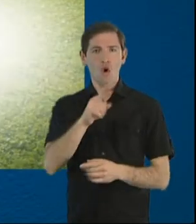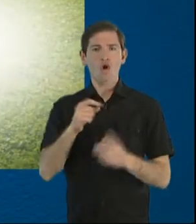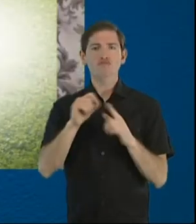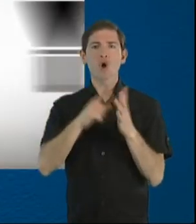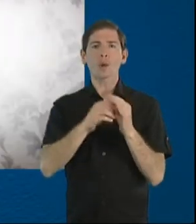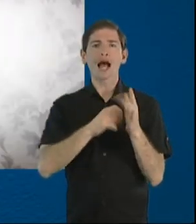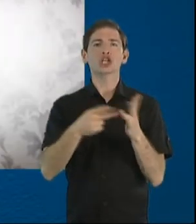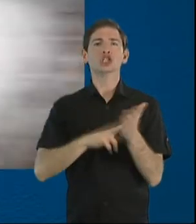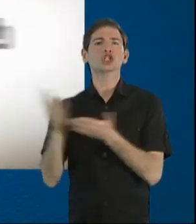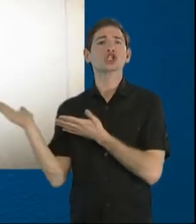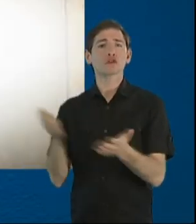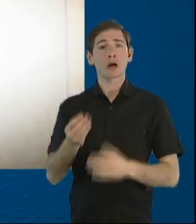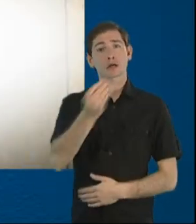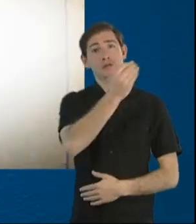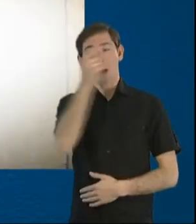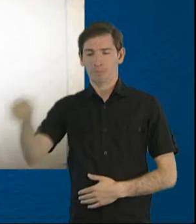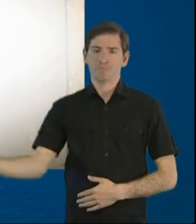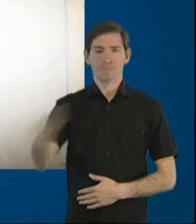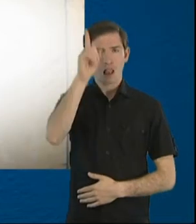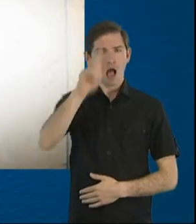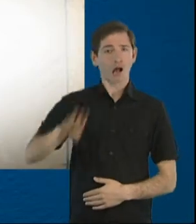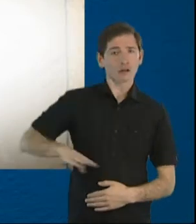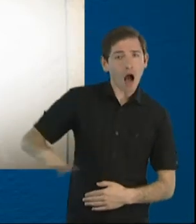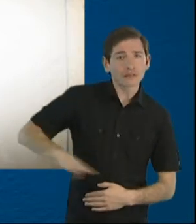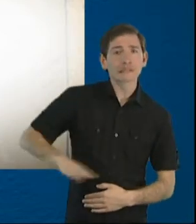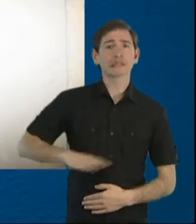gardening, maybe a bit of painting and decorating. It's a doddle, right?